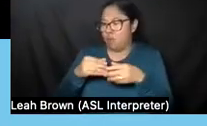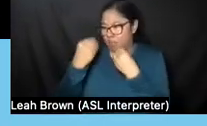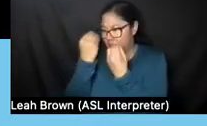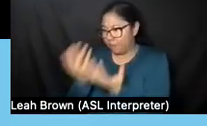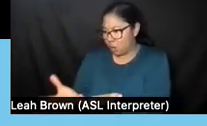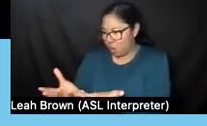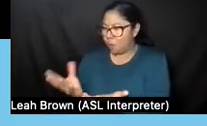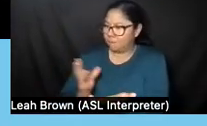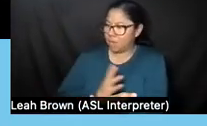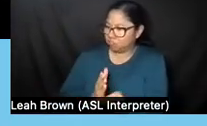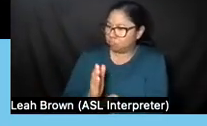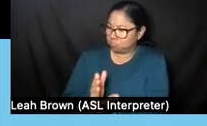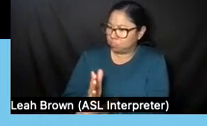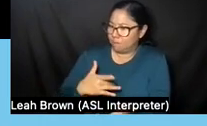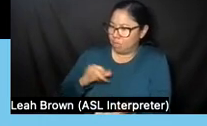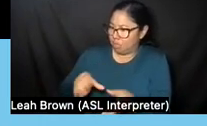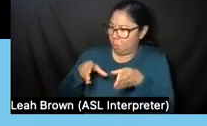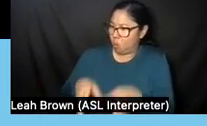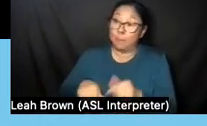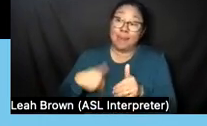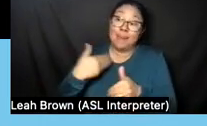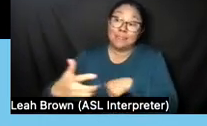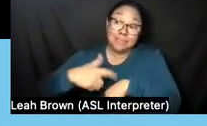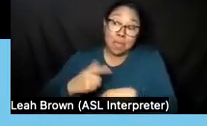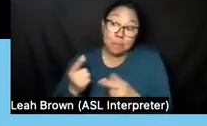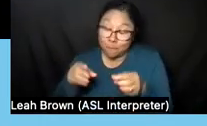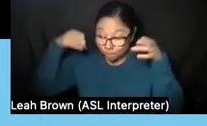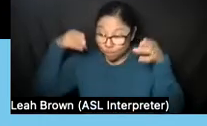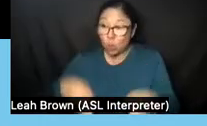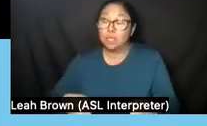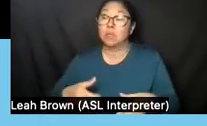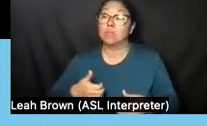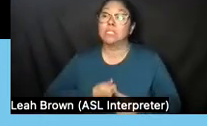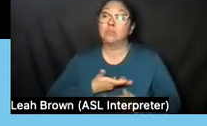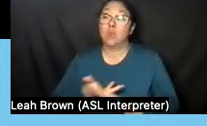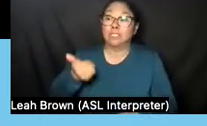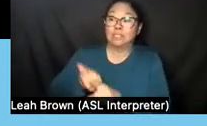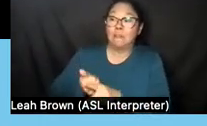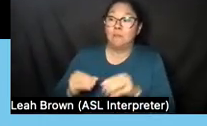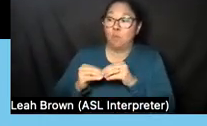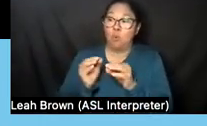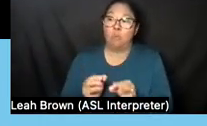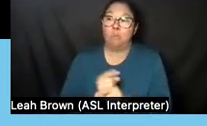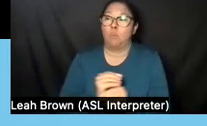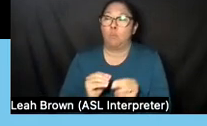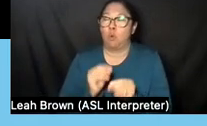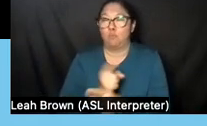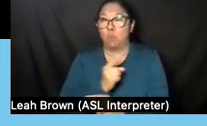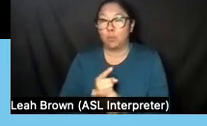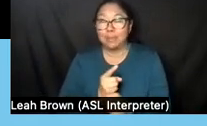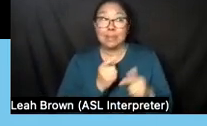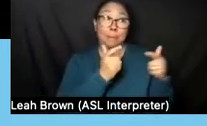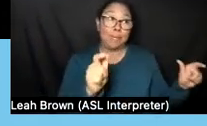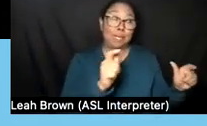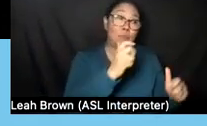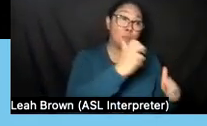way. But next time let's focus on expressing ourselves more appropriately. That big problem, small problem is a